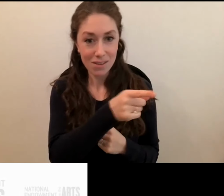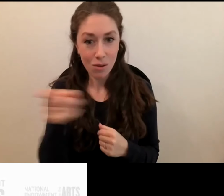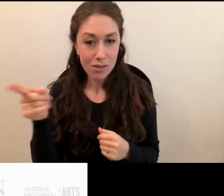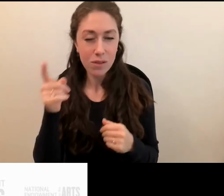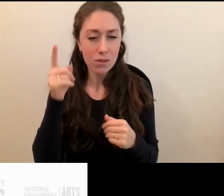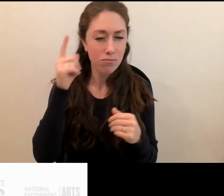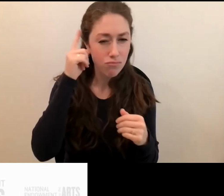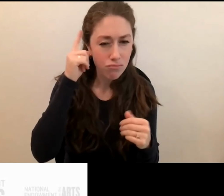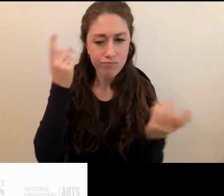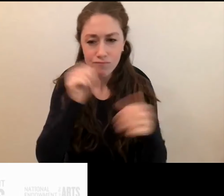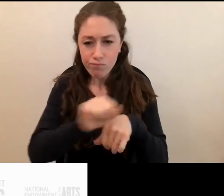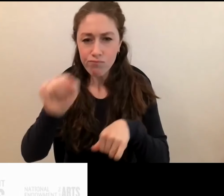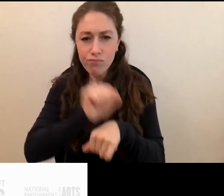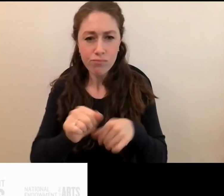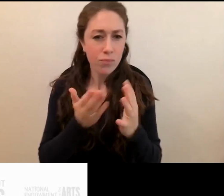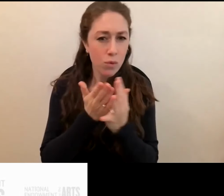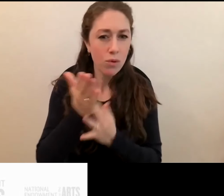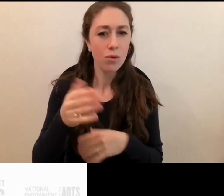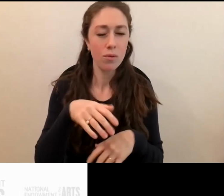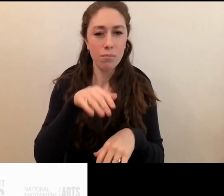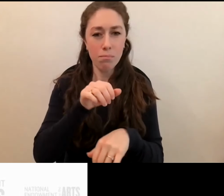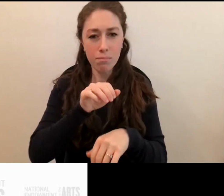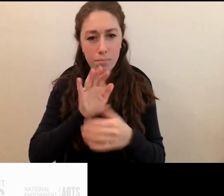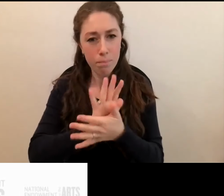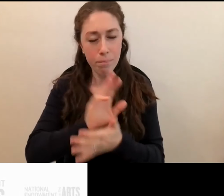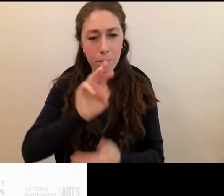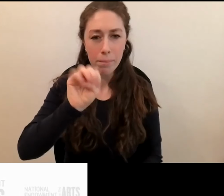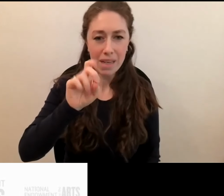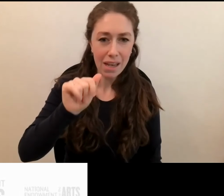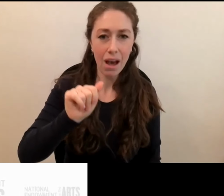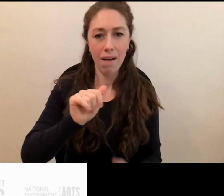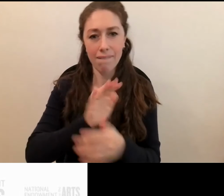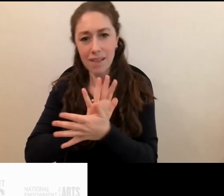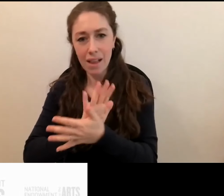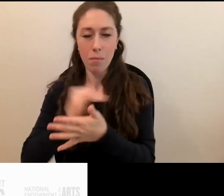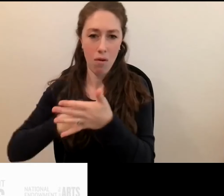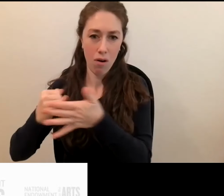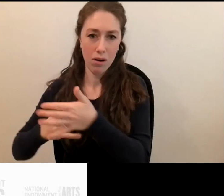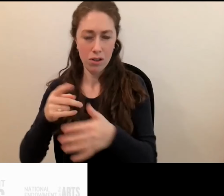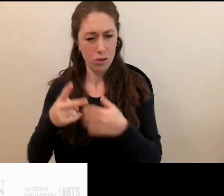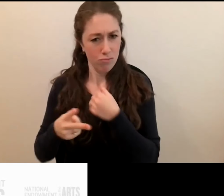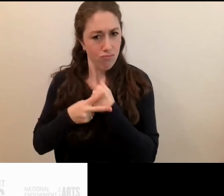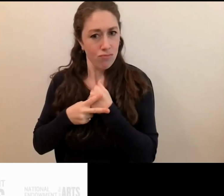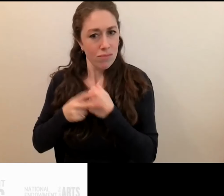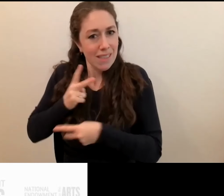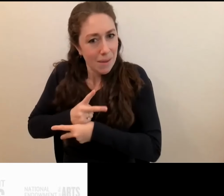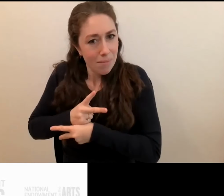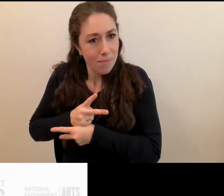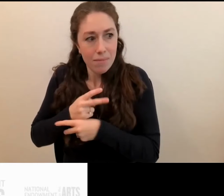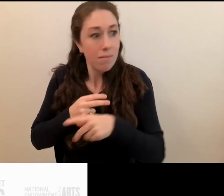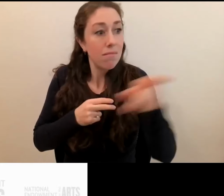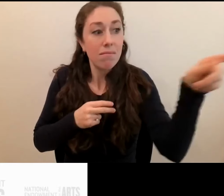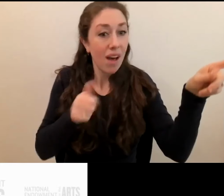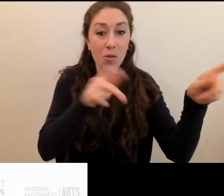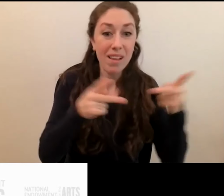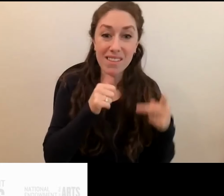in community film and media arts are keepers of cultural records that may not exist elsewhere. And so